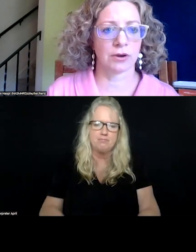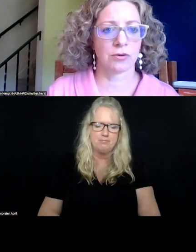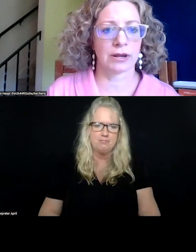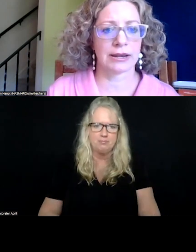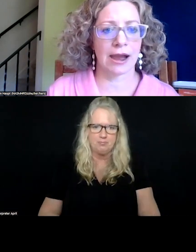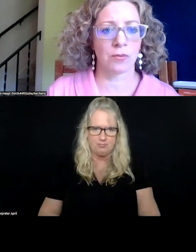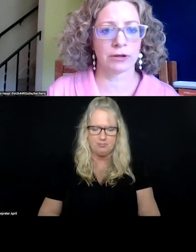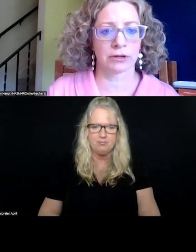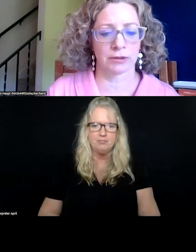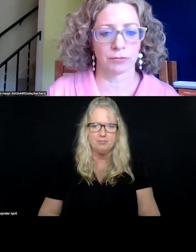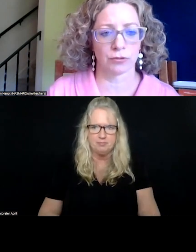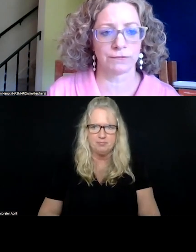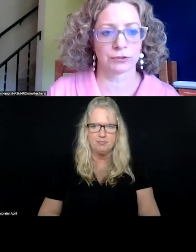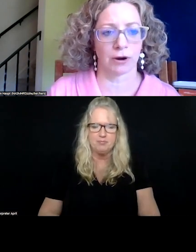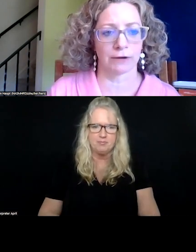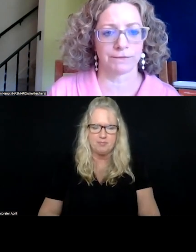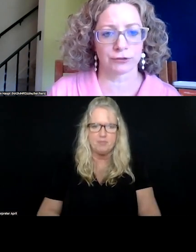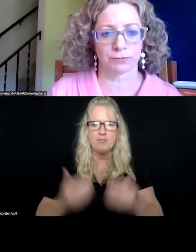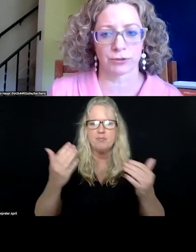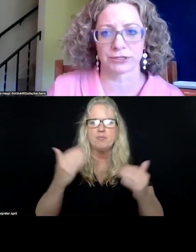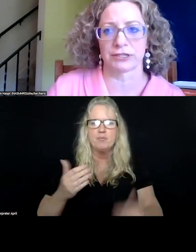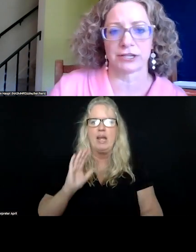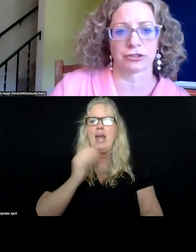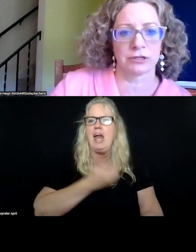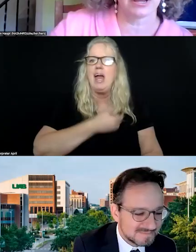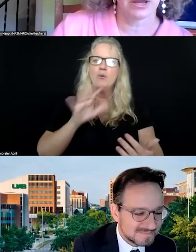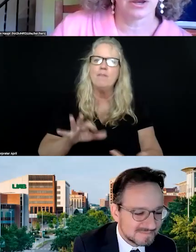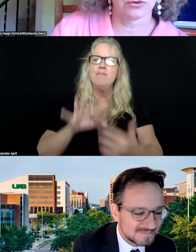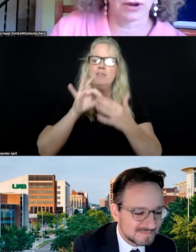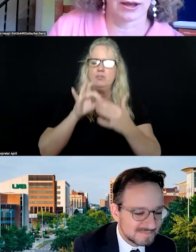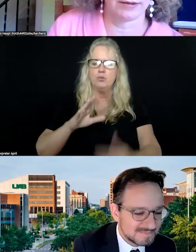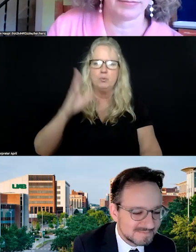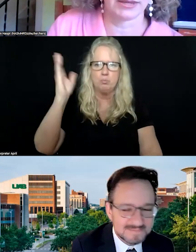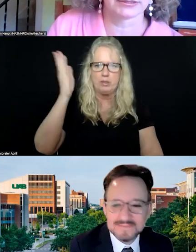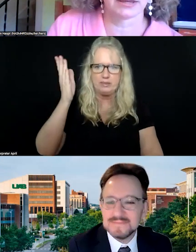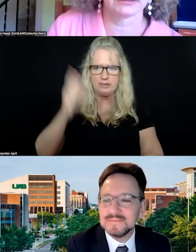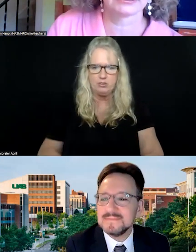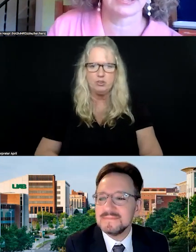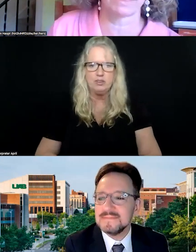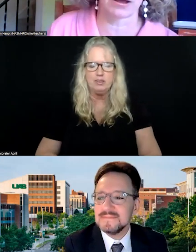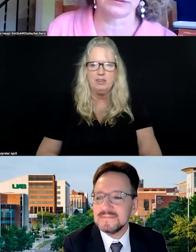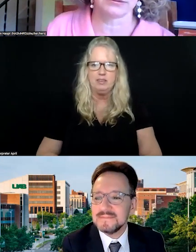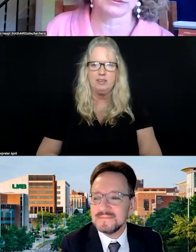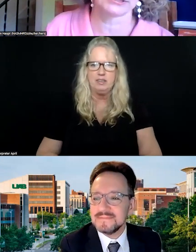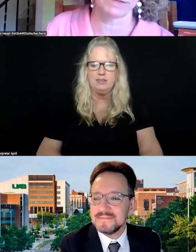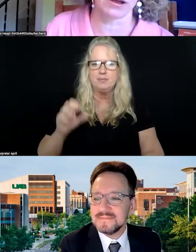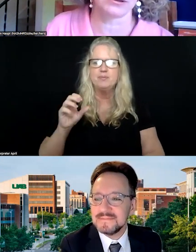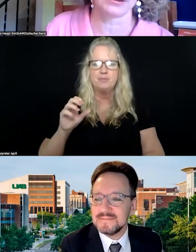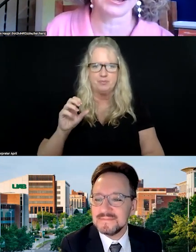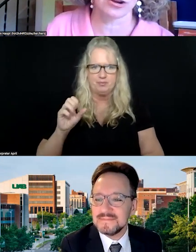And so now we are going to move to our featured presentation, who it's Stefan